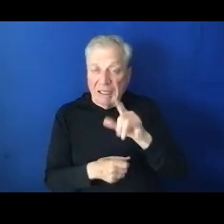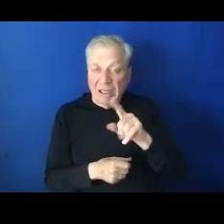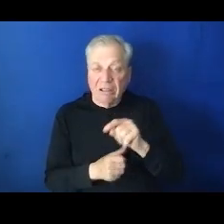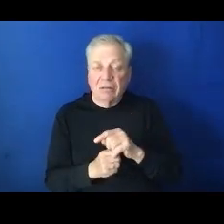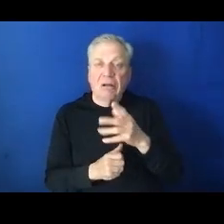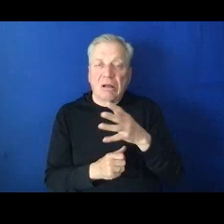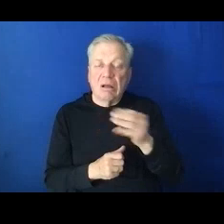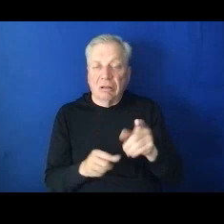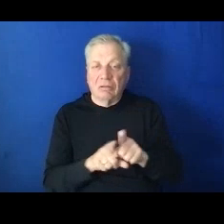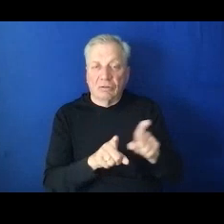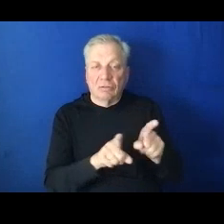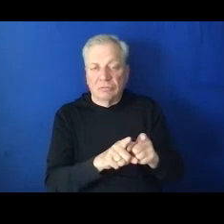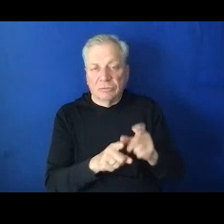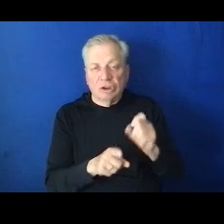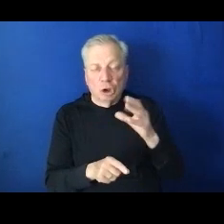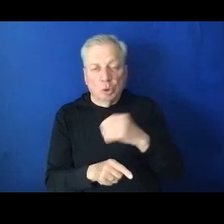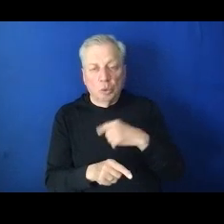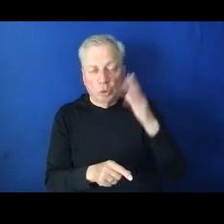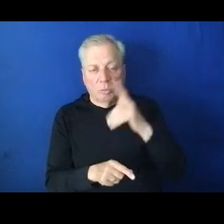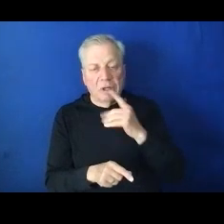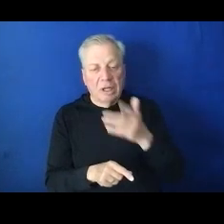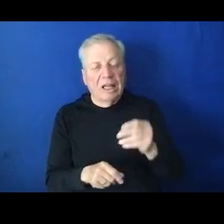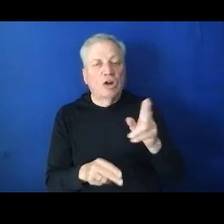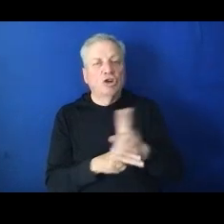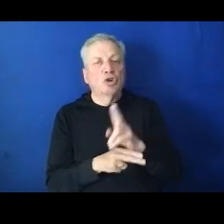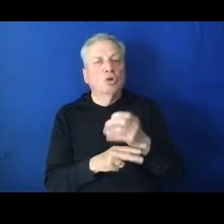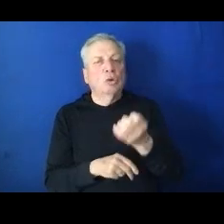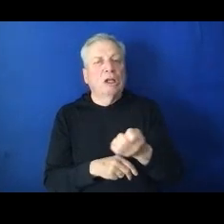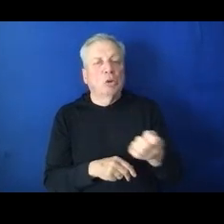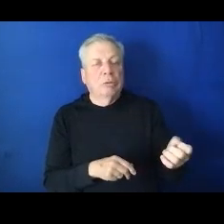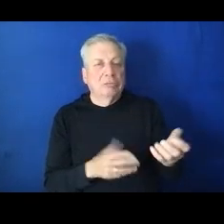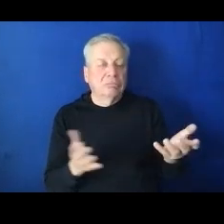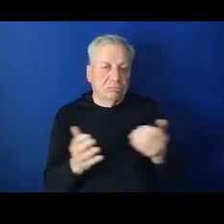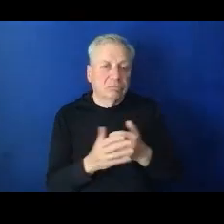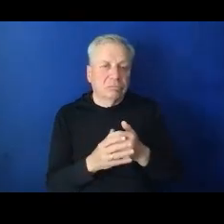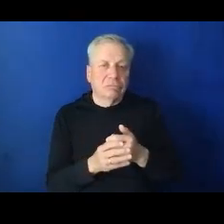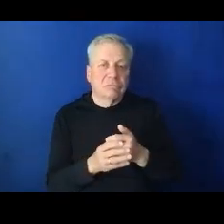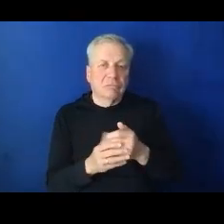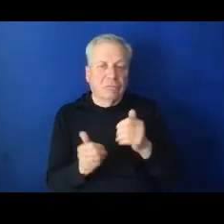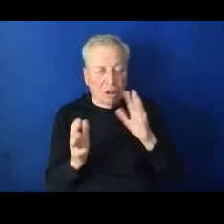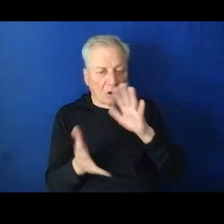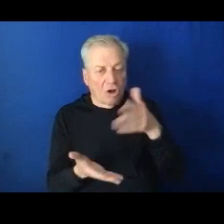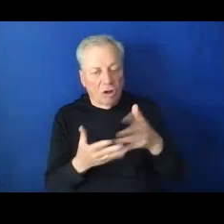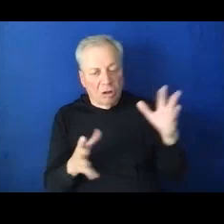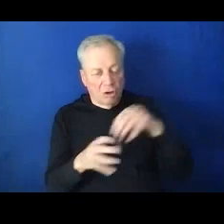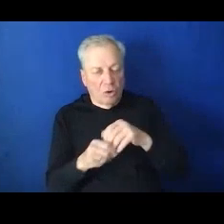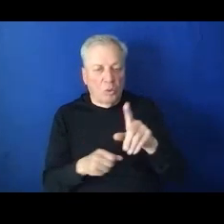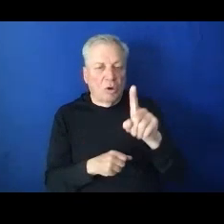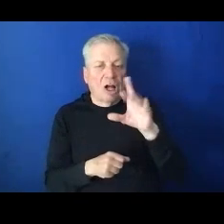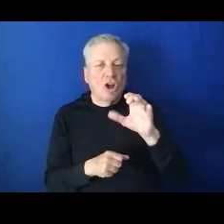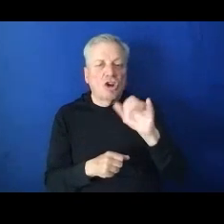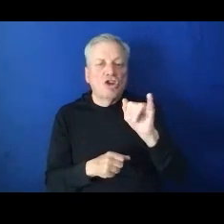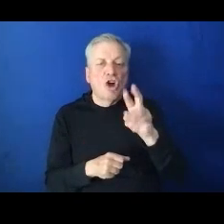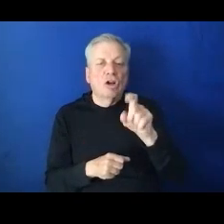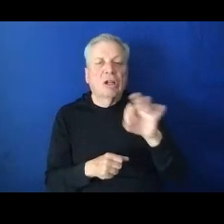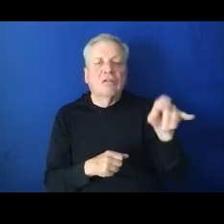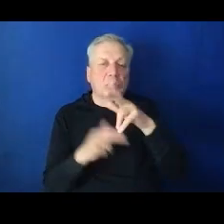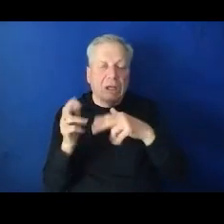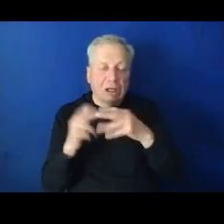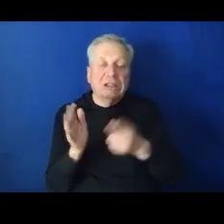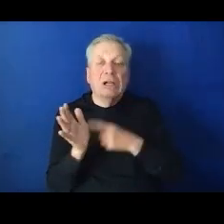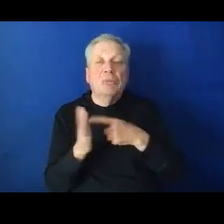And so we'll be in there using equipment. It's all within about 100 yards of buildings. Sometimes you'll see an